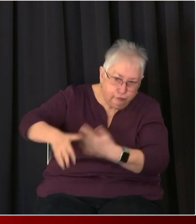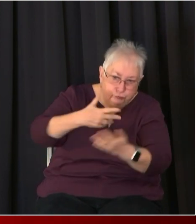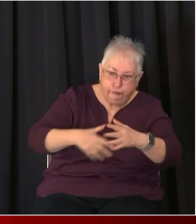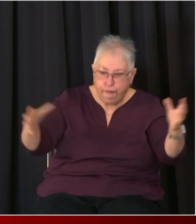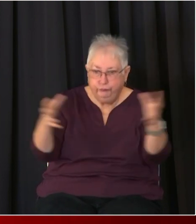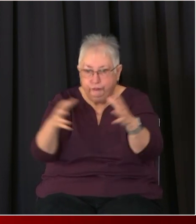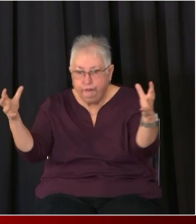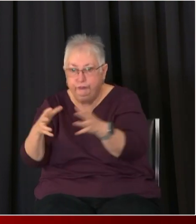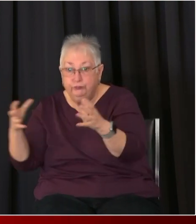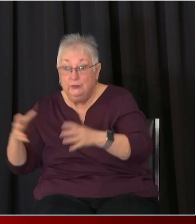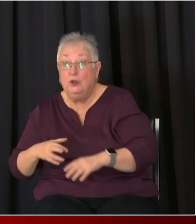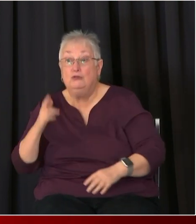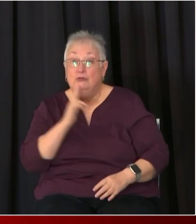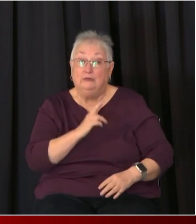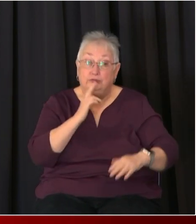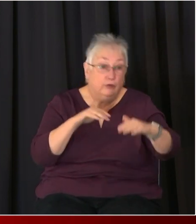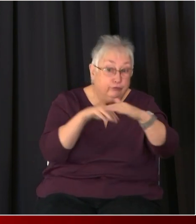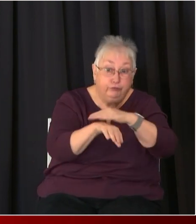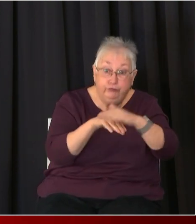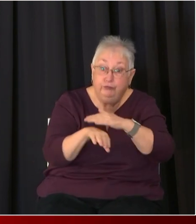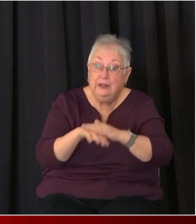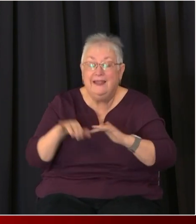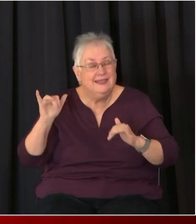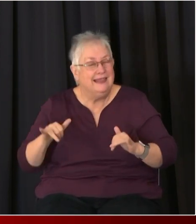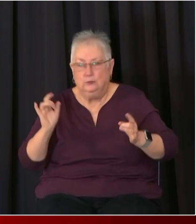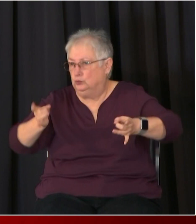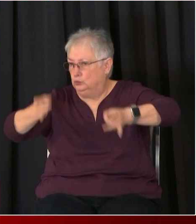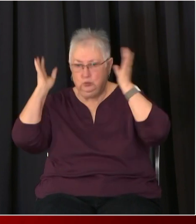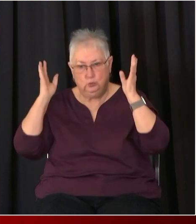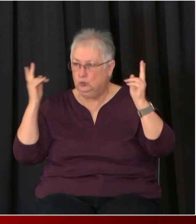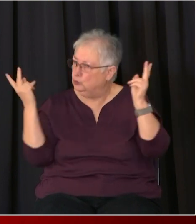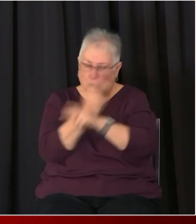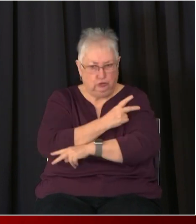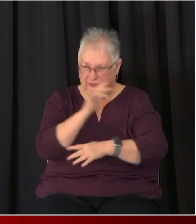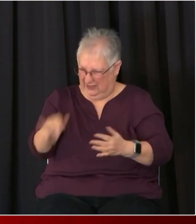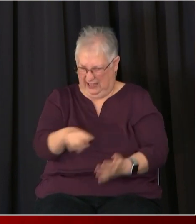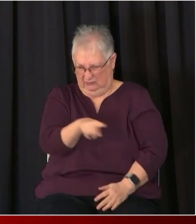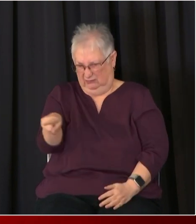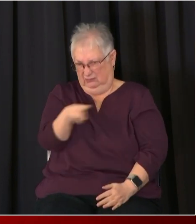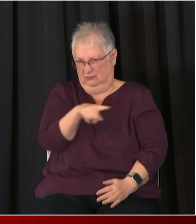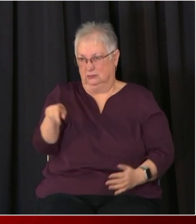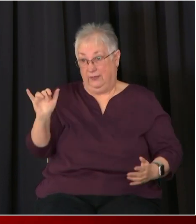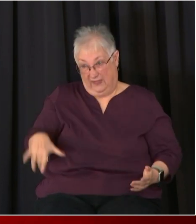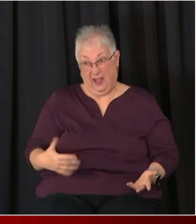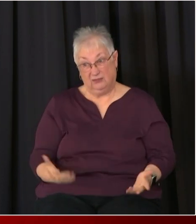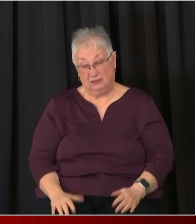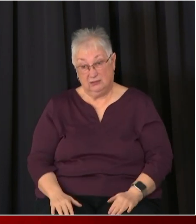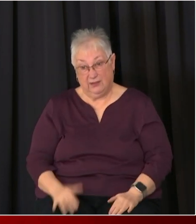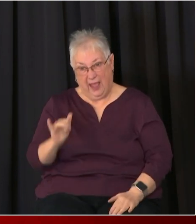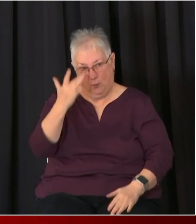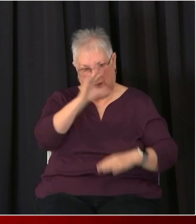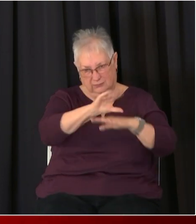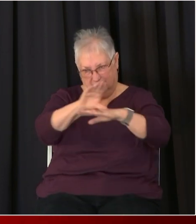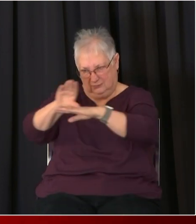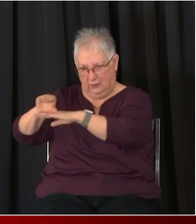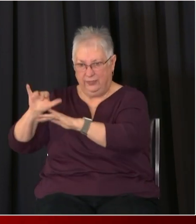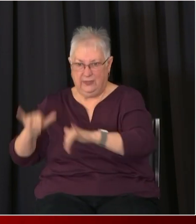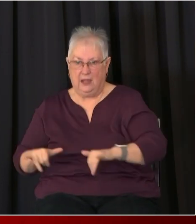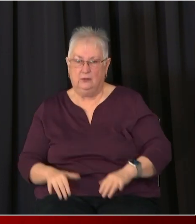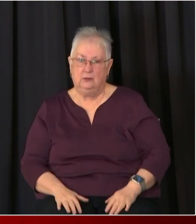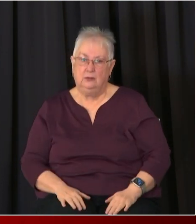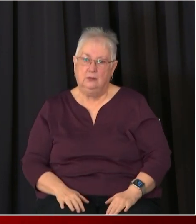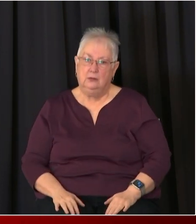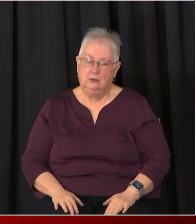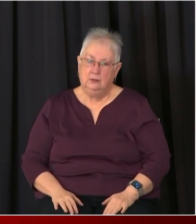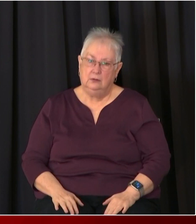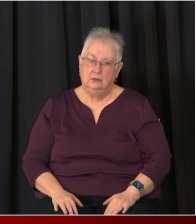and restaurants as all being of our major contributors, and those are addressed here. Yes.